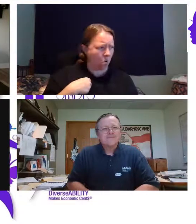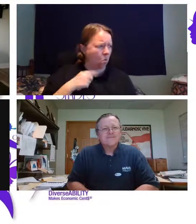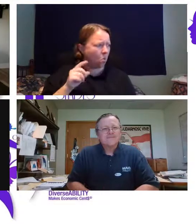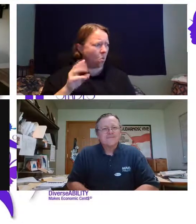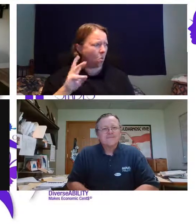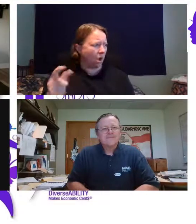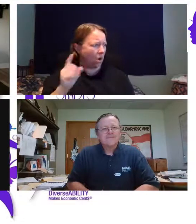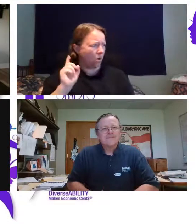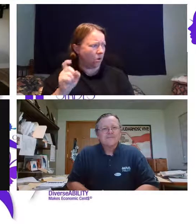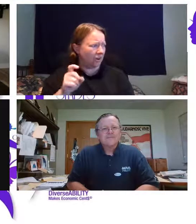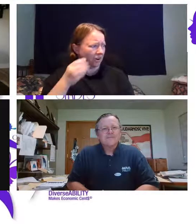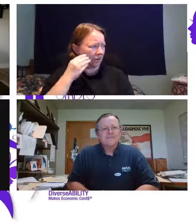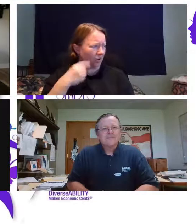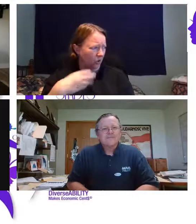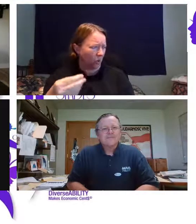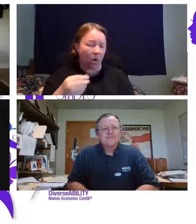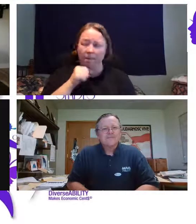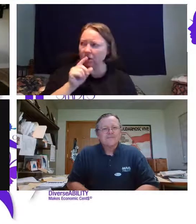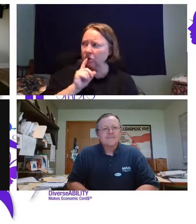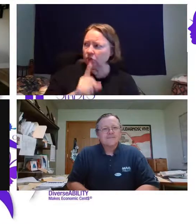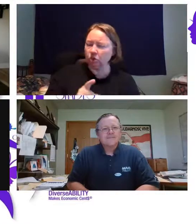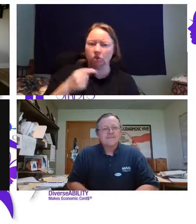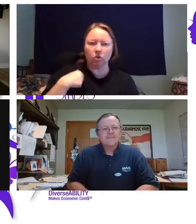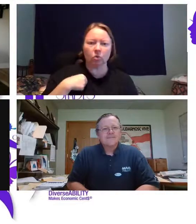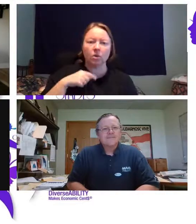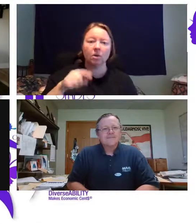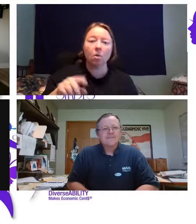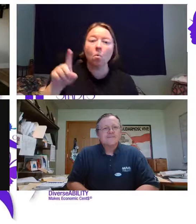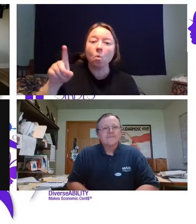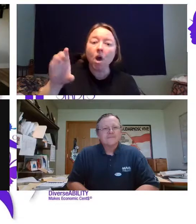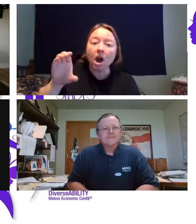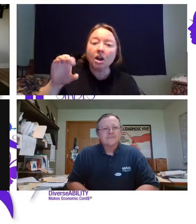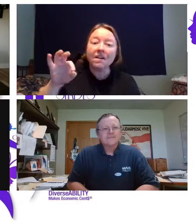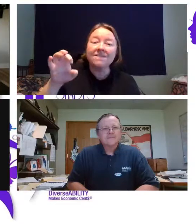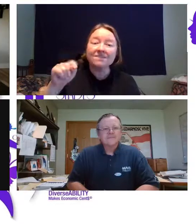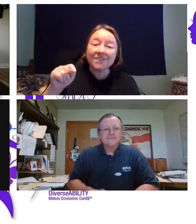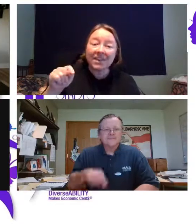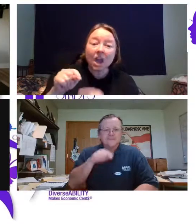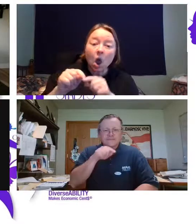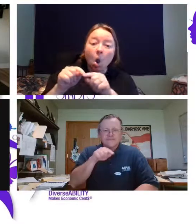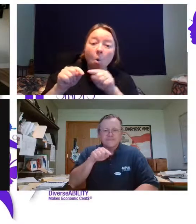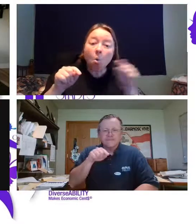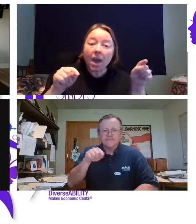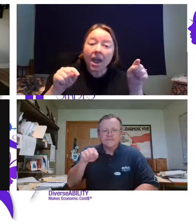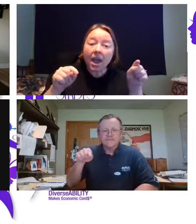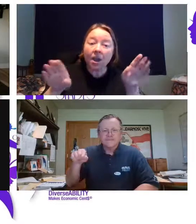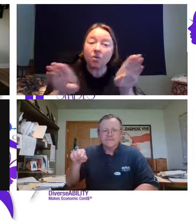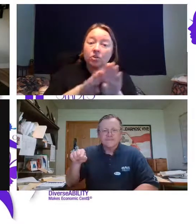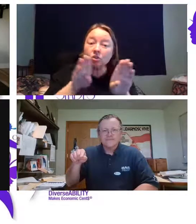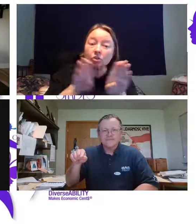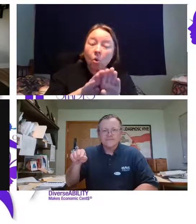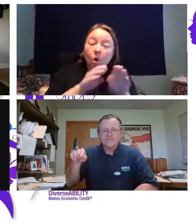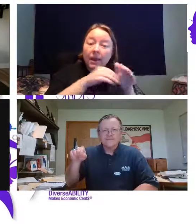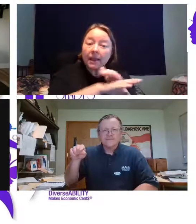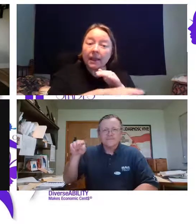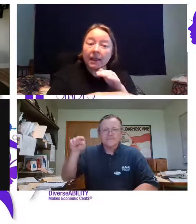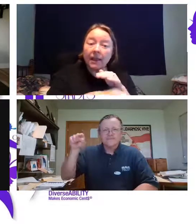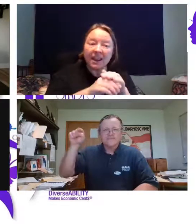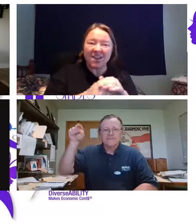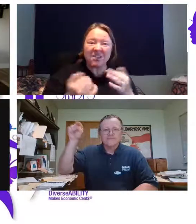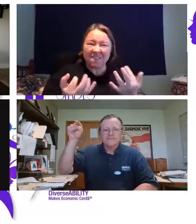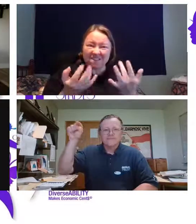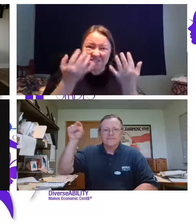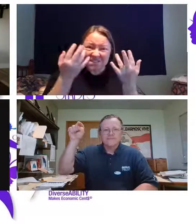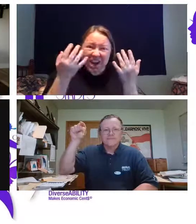not sure. And we looked down. About 100 feet away was a door to get in, and it was a fire